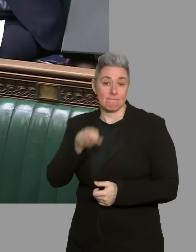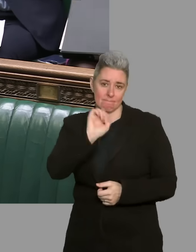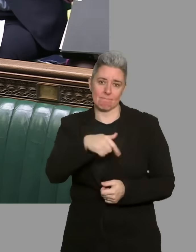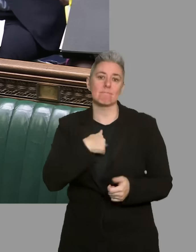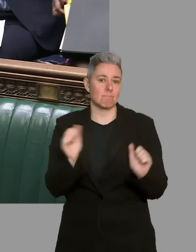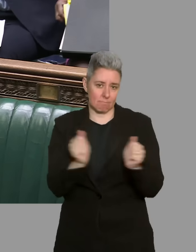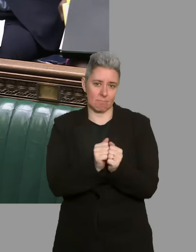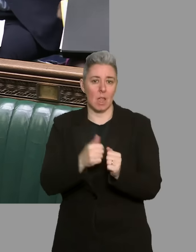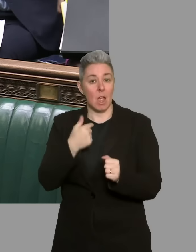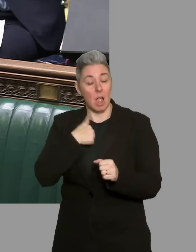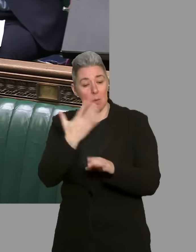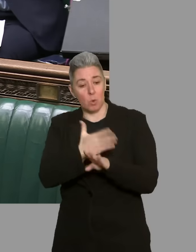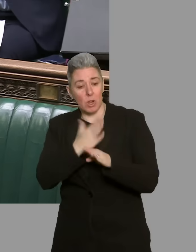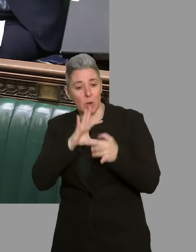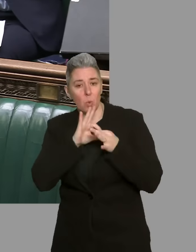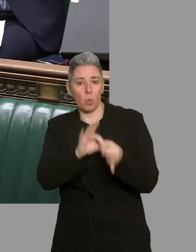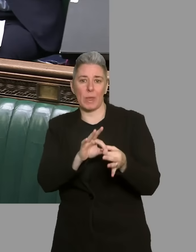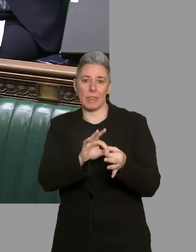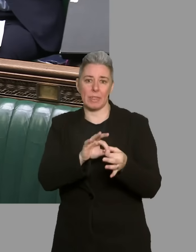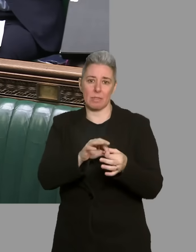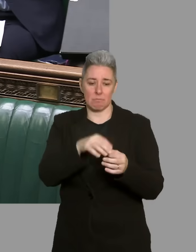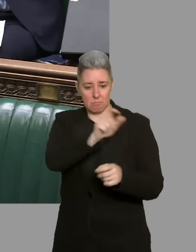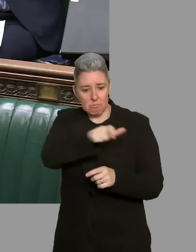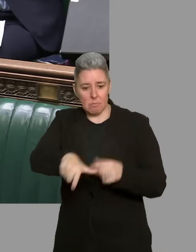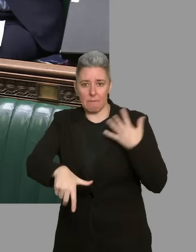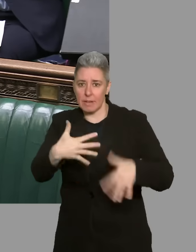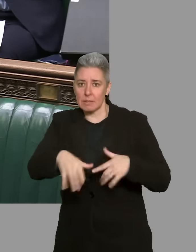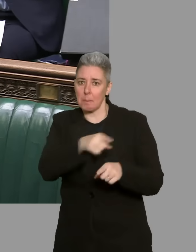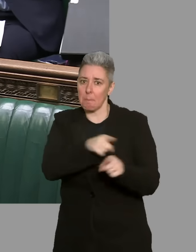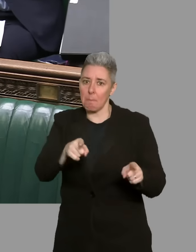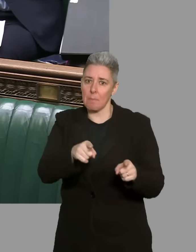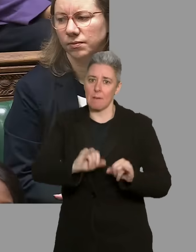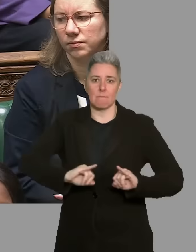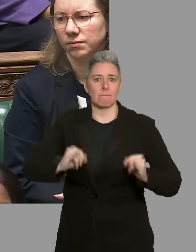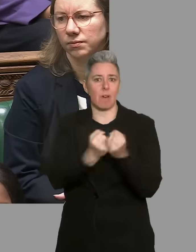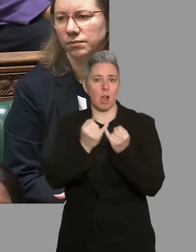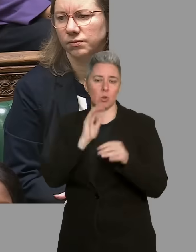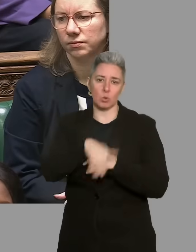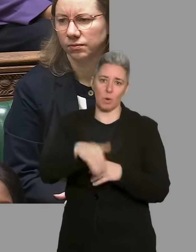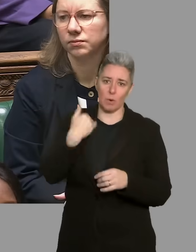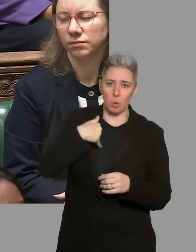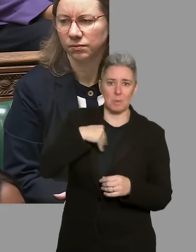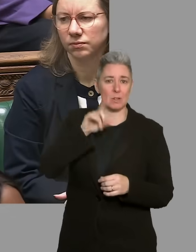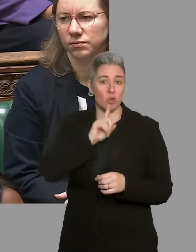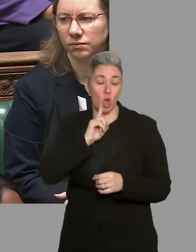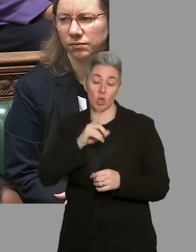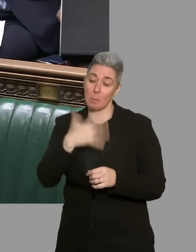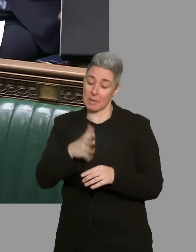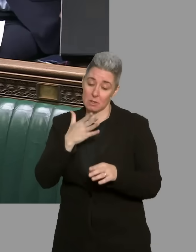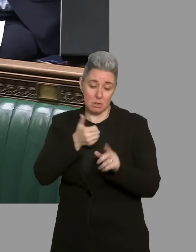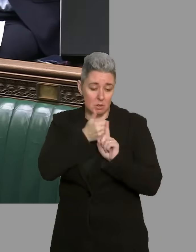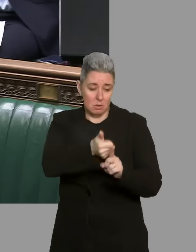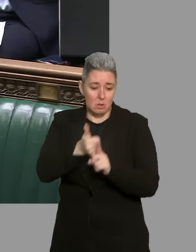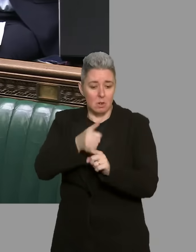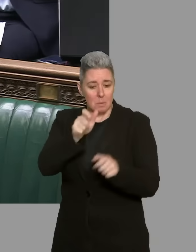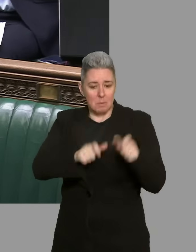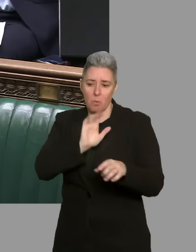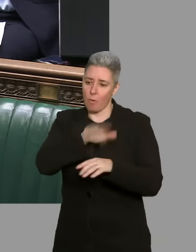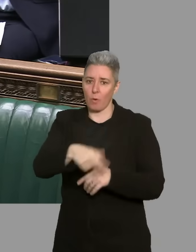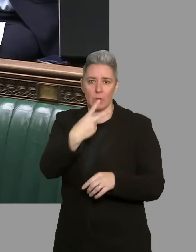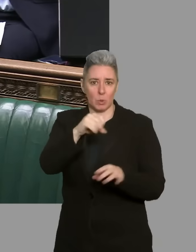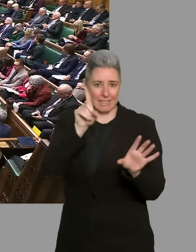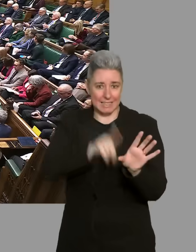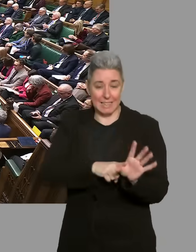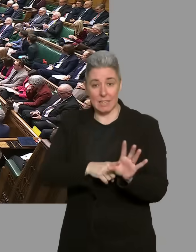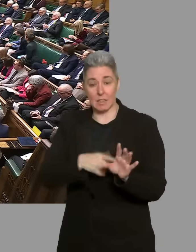them. They have to wait far too long for justice, and in many cases they don't see justice at all. I'm absolutely determined that we're going to turn that